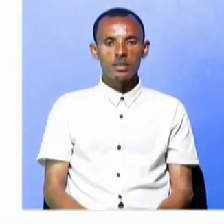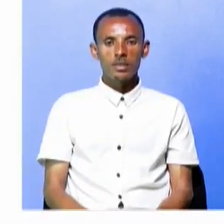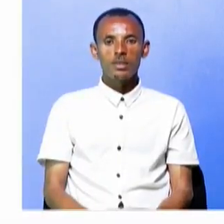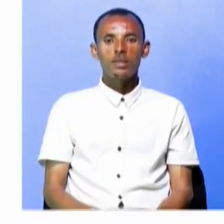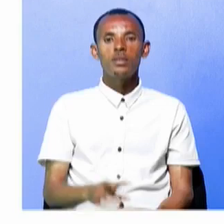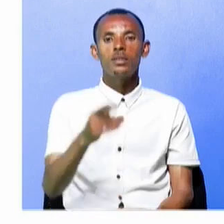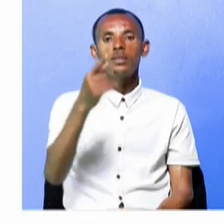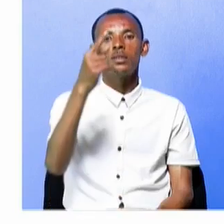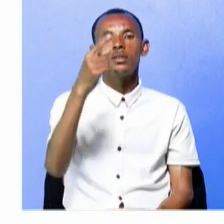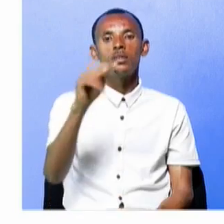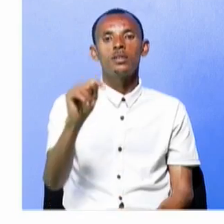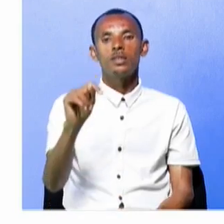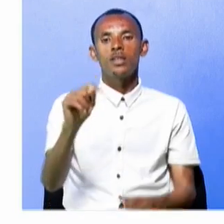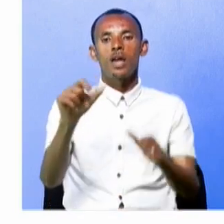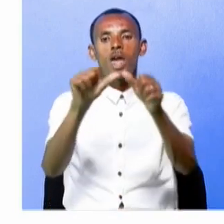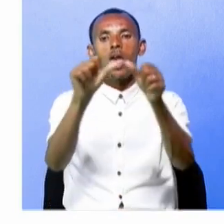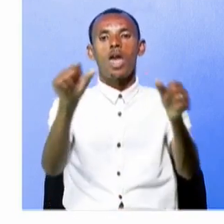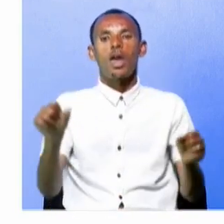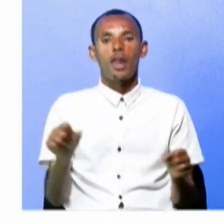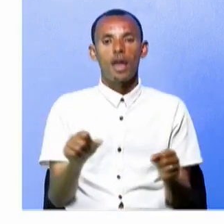the areas